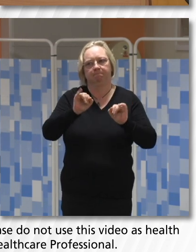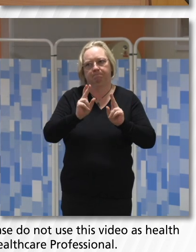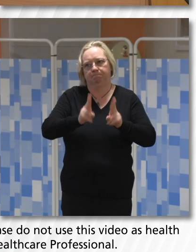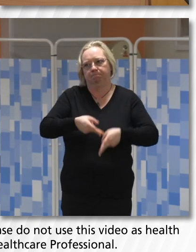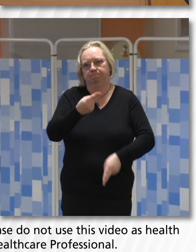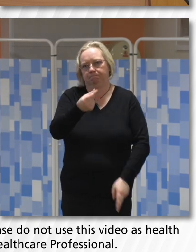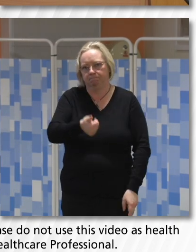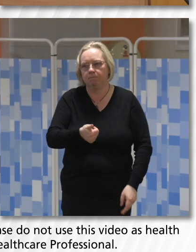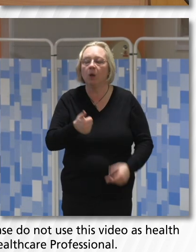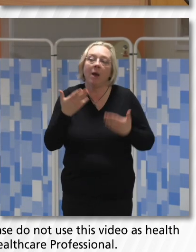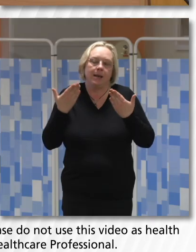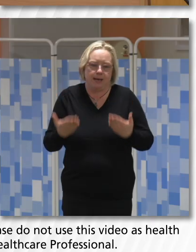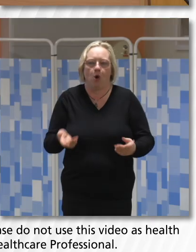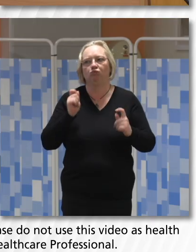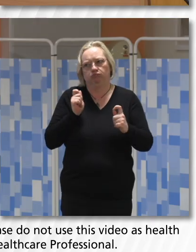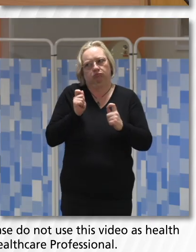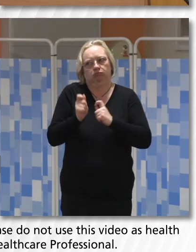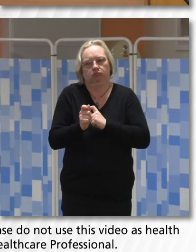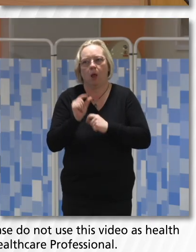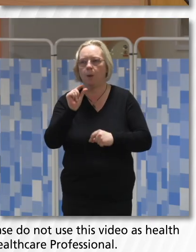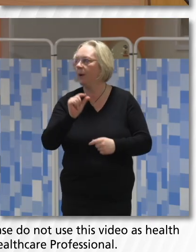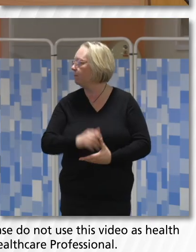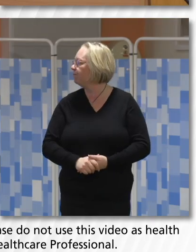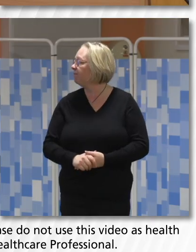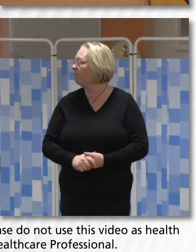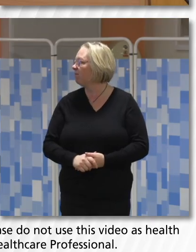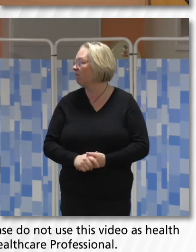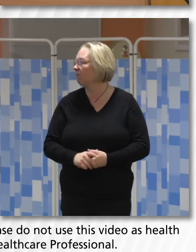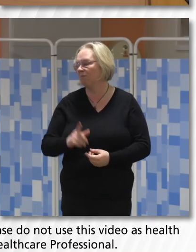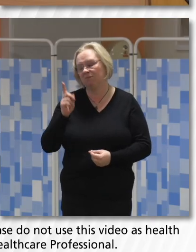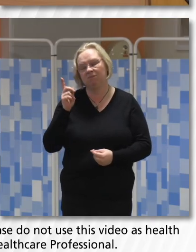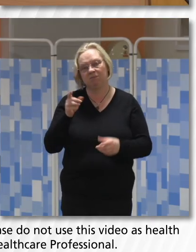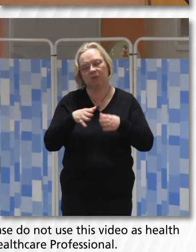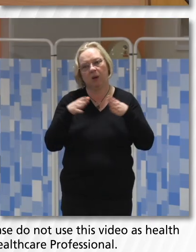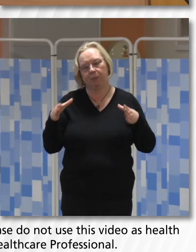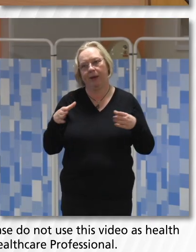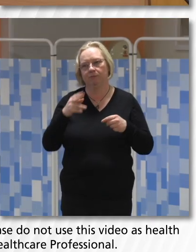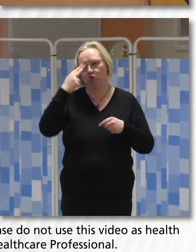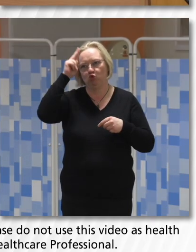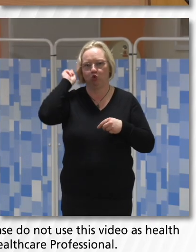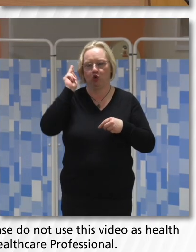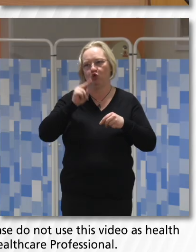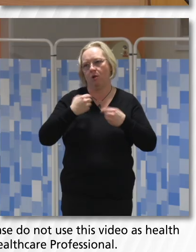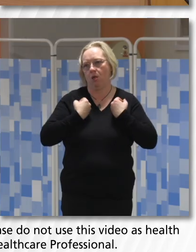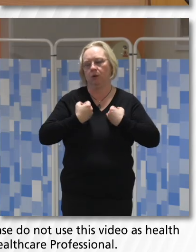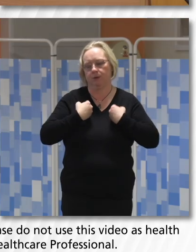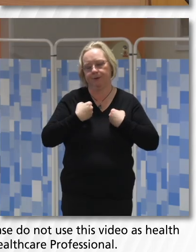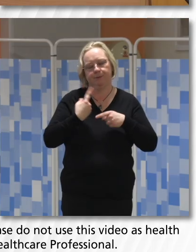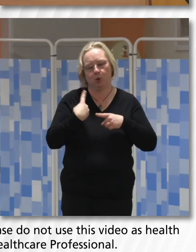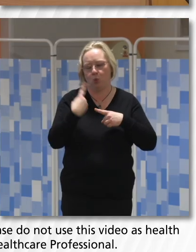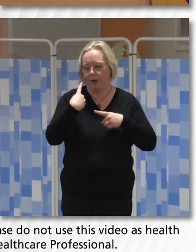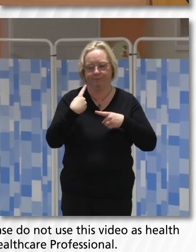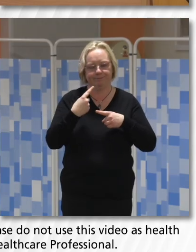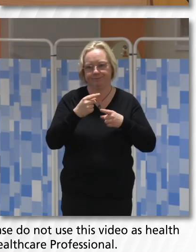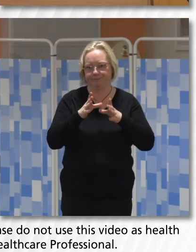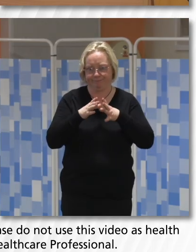decades. It is the fastest growing neurological condition in the world. And it is a